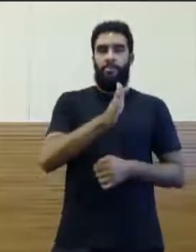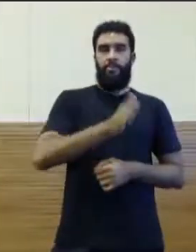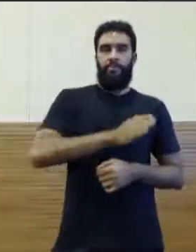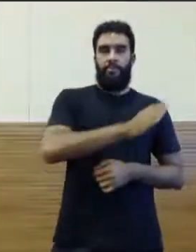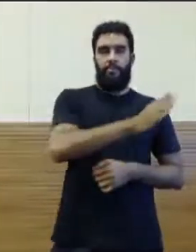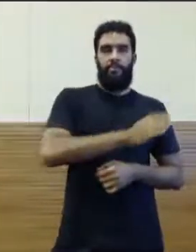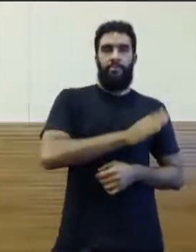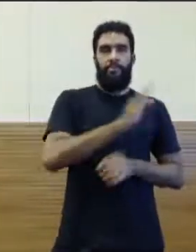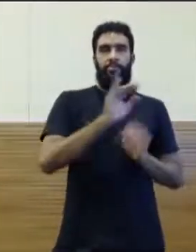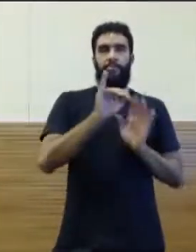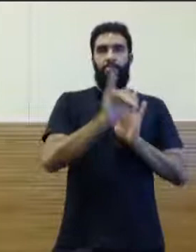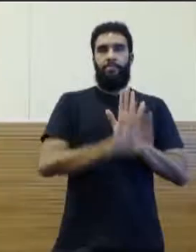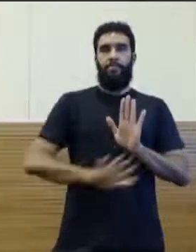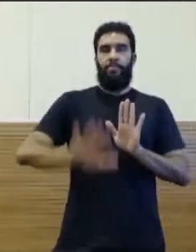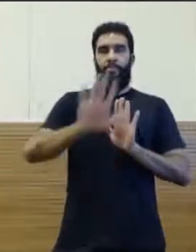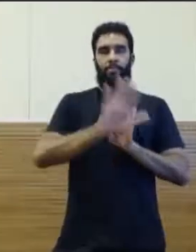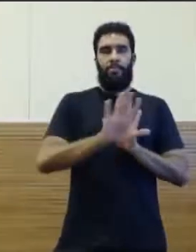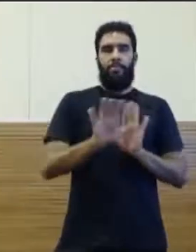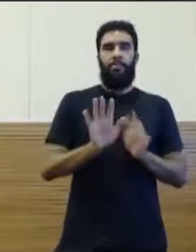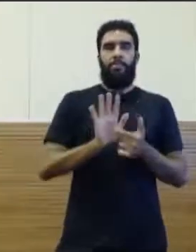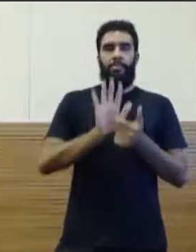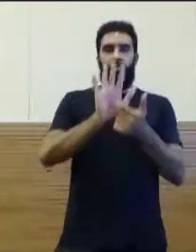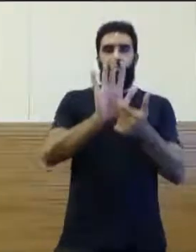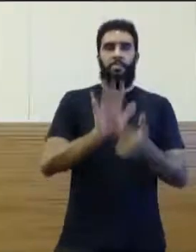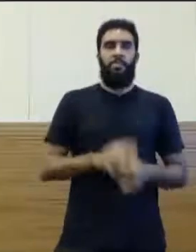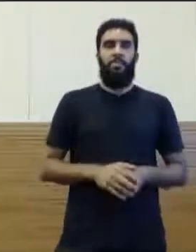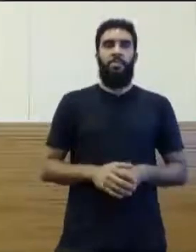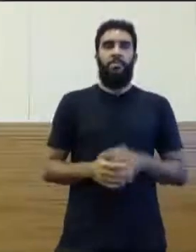segment of this image.